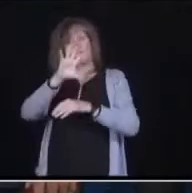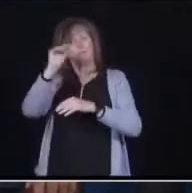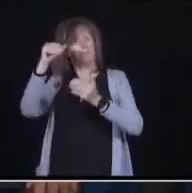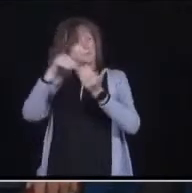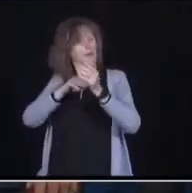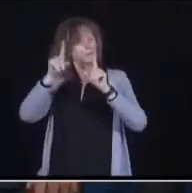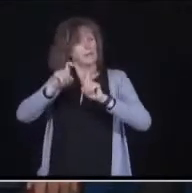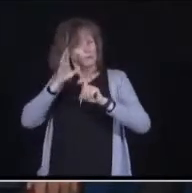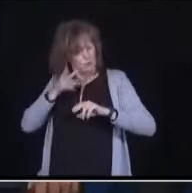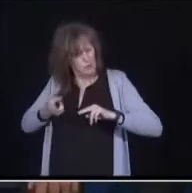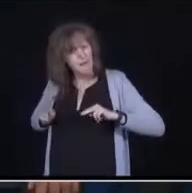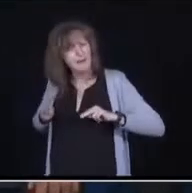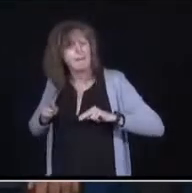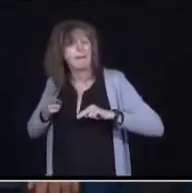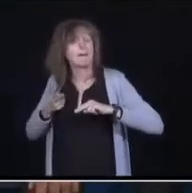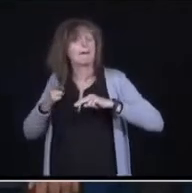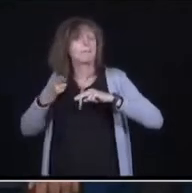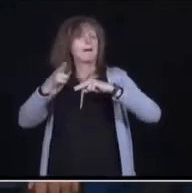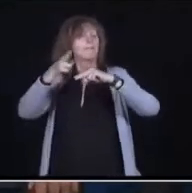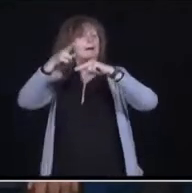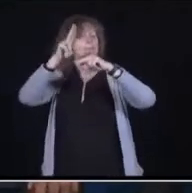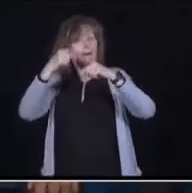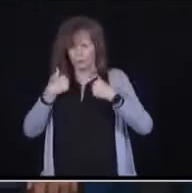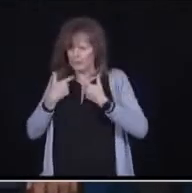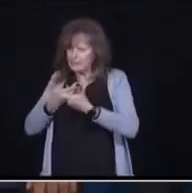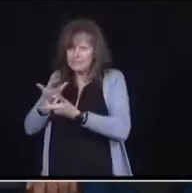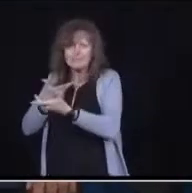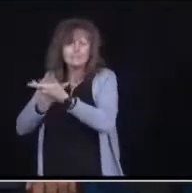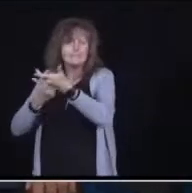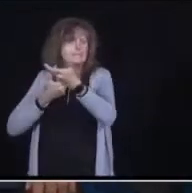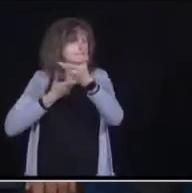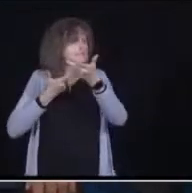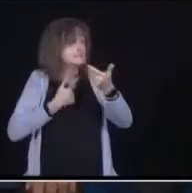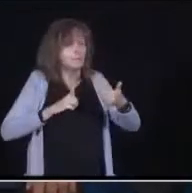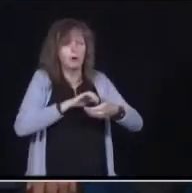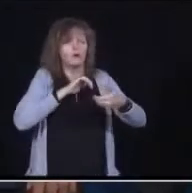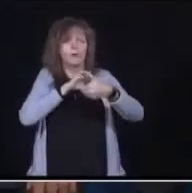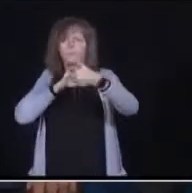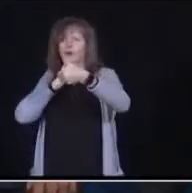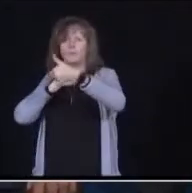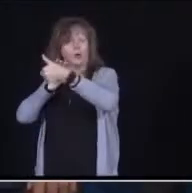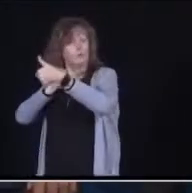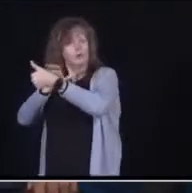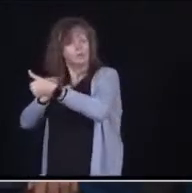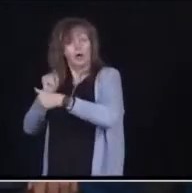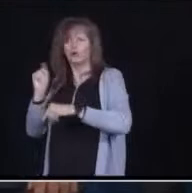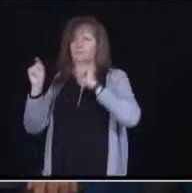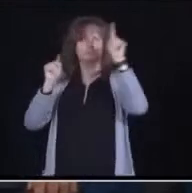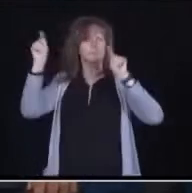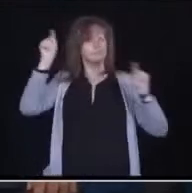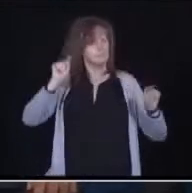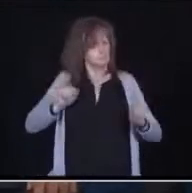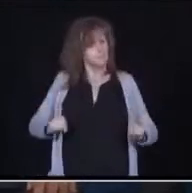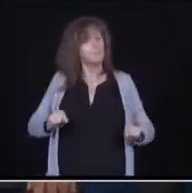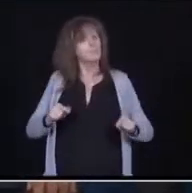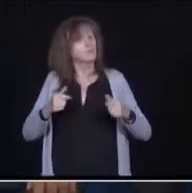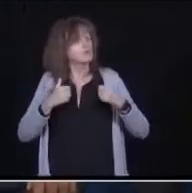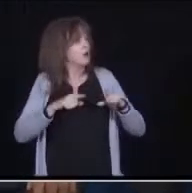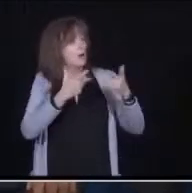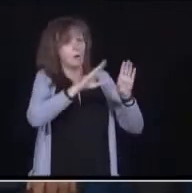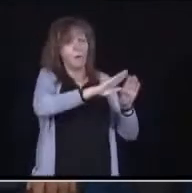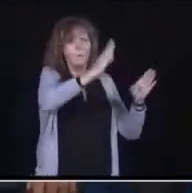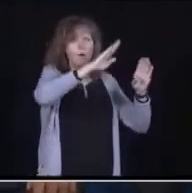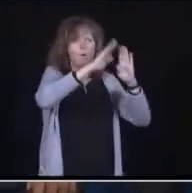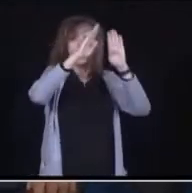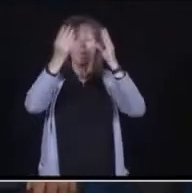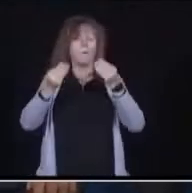Premier indicated, we are working with partners in the community, other organizations and facilities to be able to open up more places